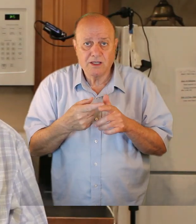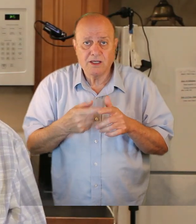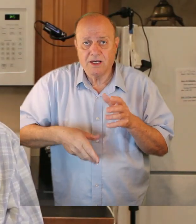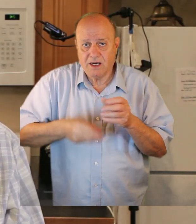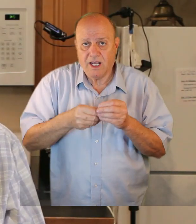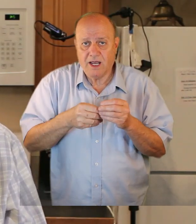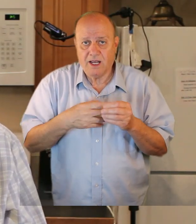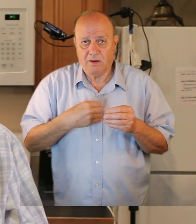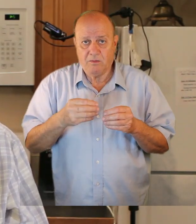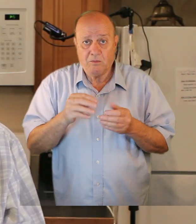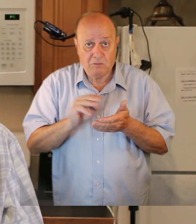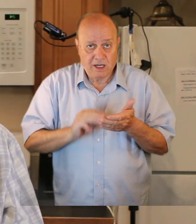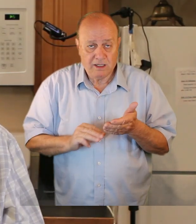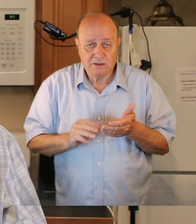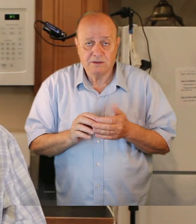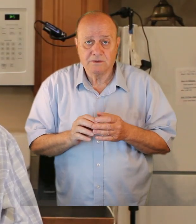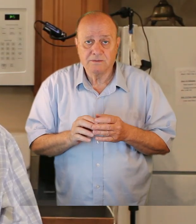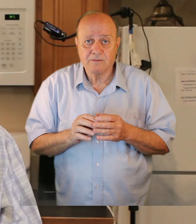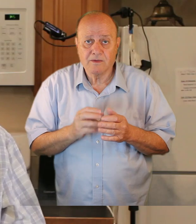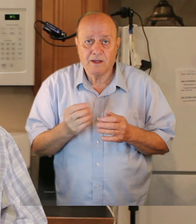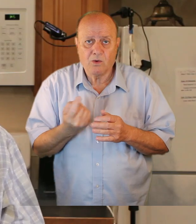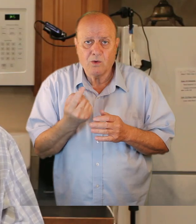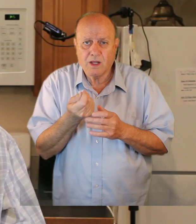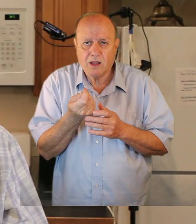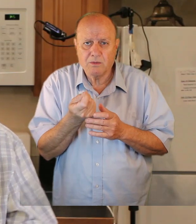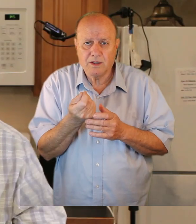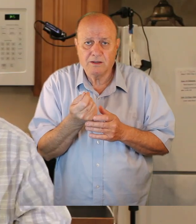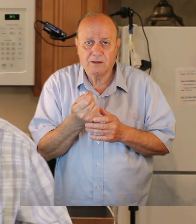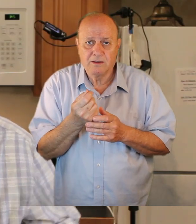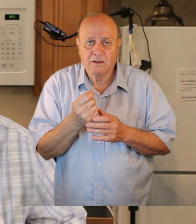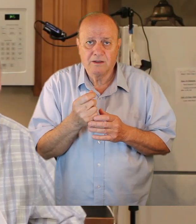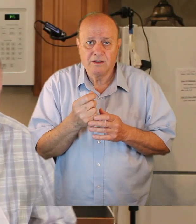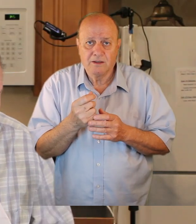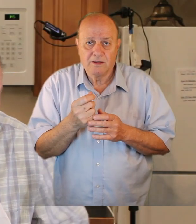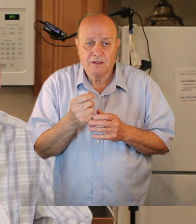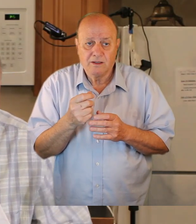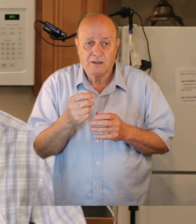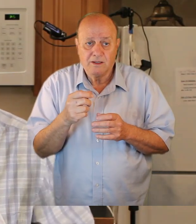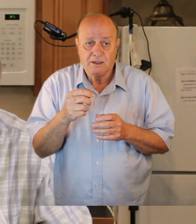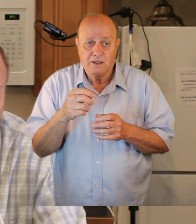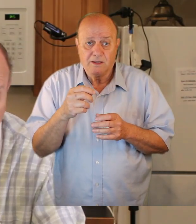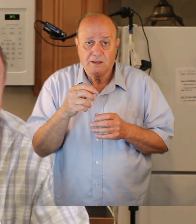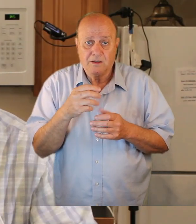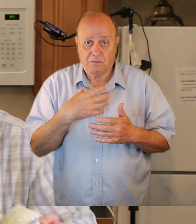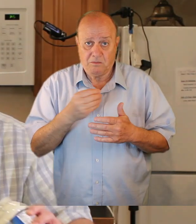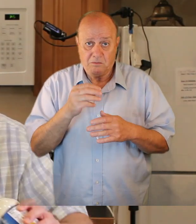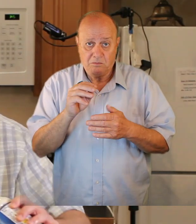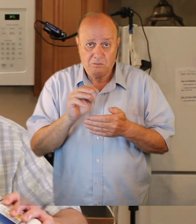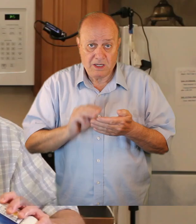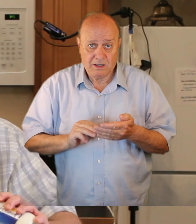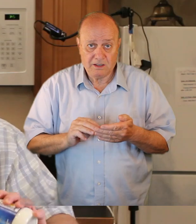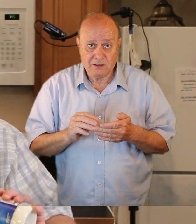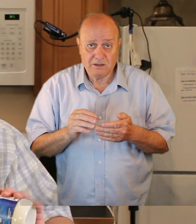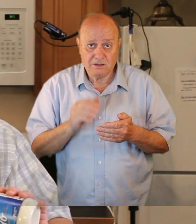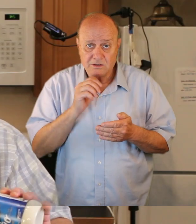add the actual mayonnaise, and it only takes a little bit. The mayonnaise